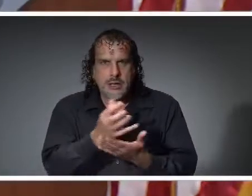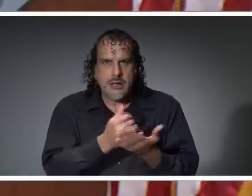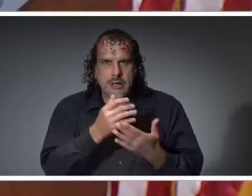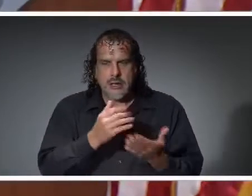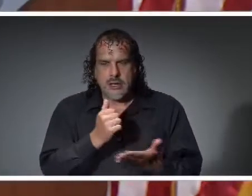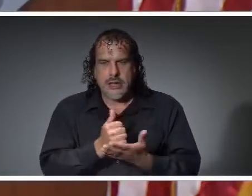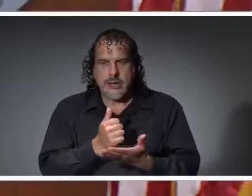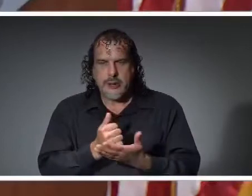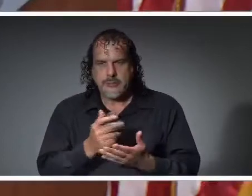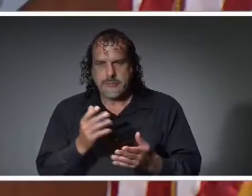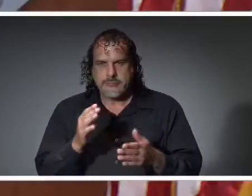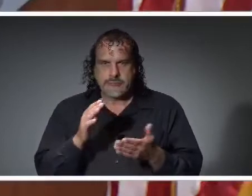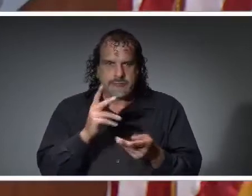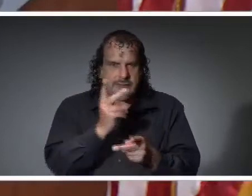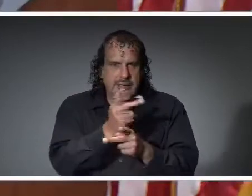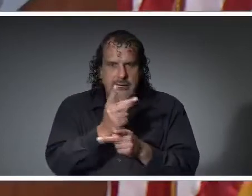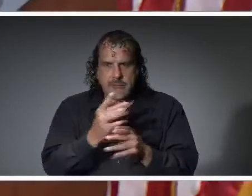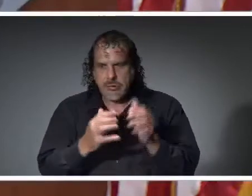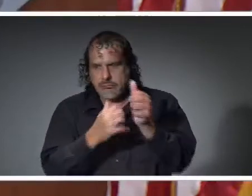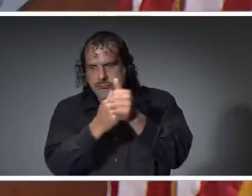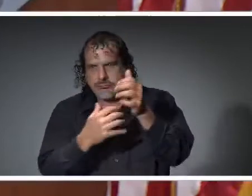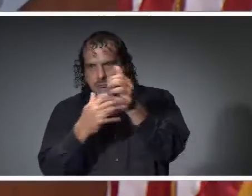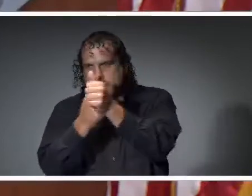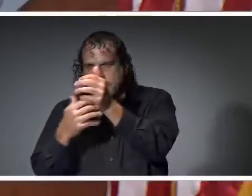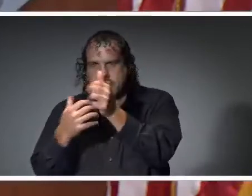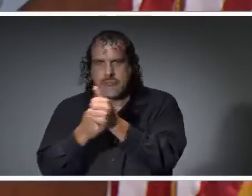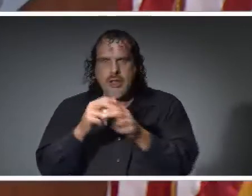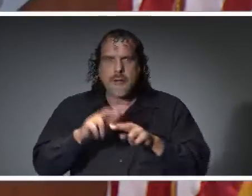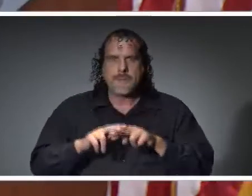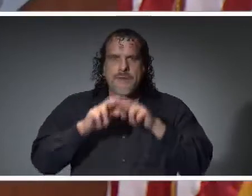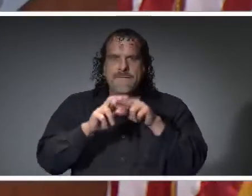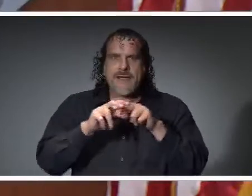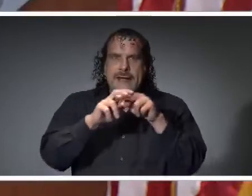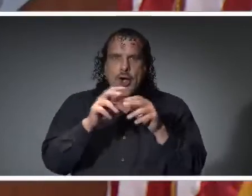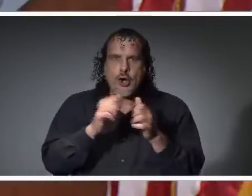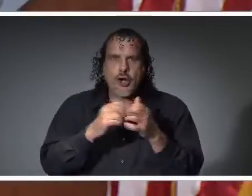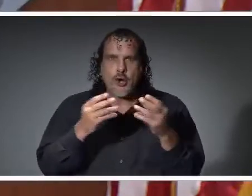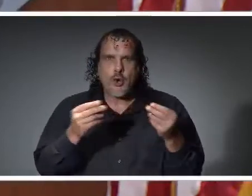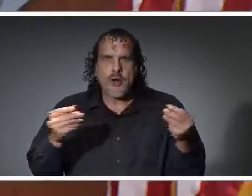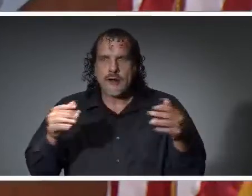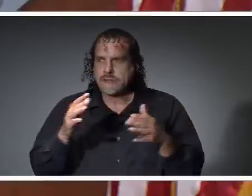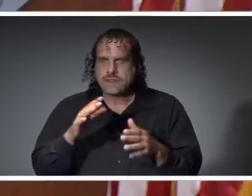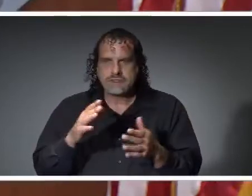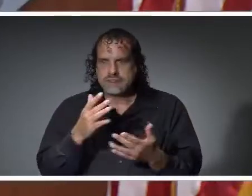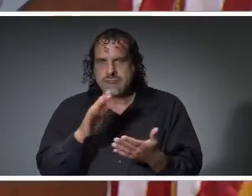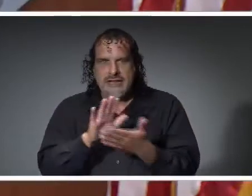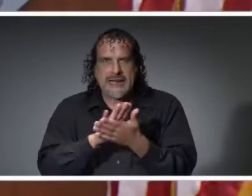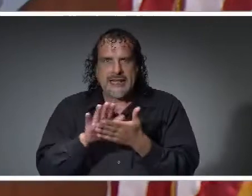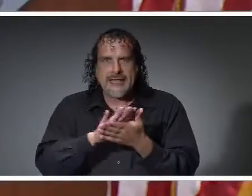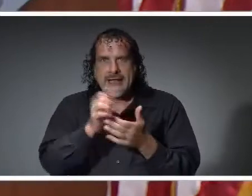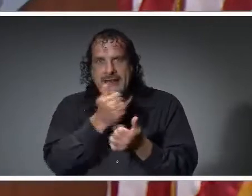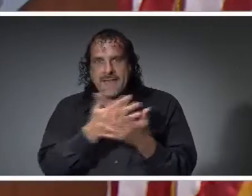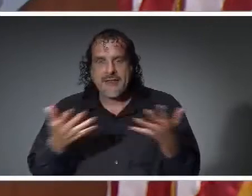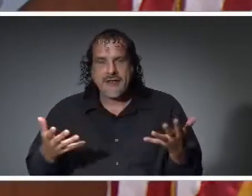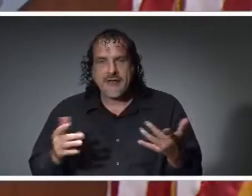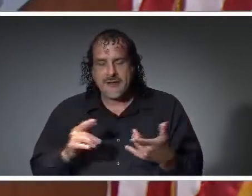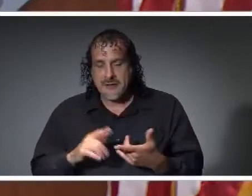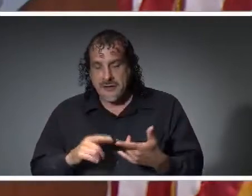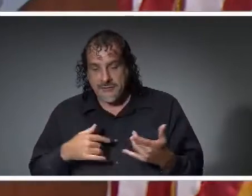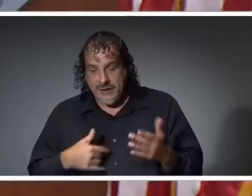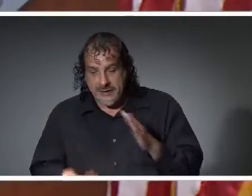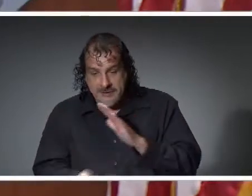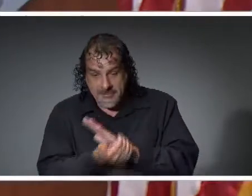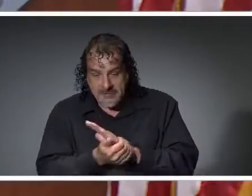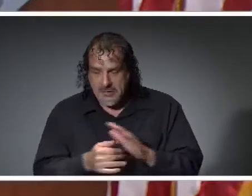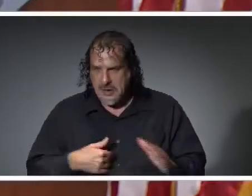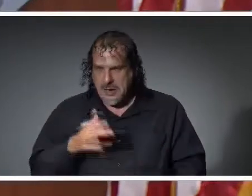maintain the fairgrounds and other things, and so again, I don't know of any amendments that need to be made, but should they need to be